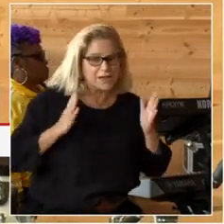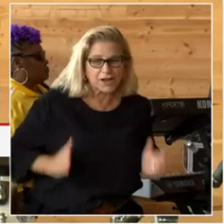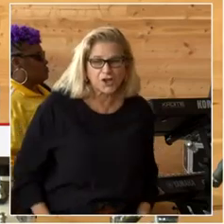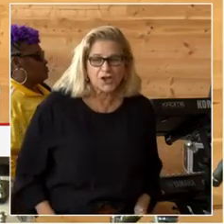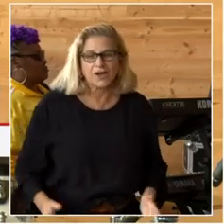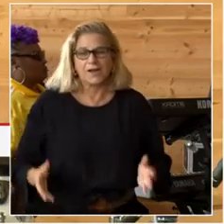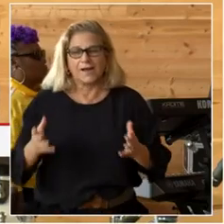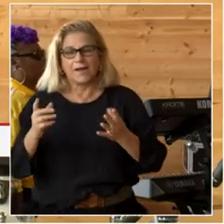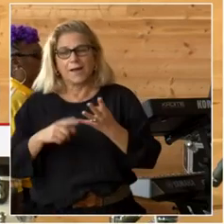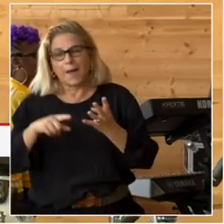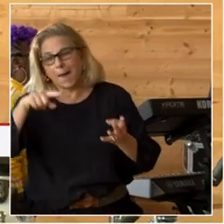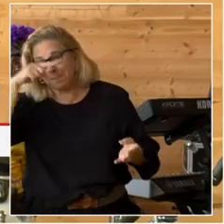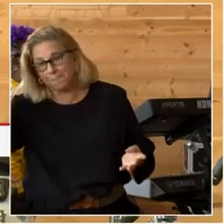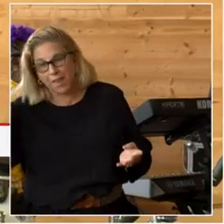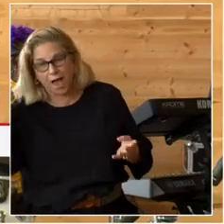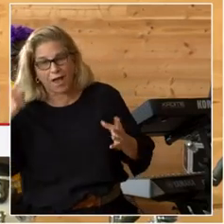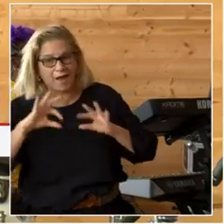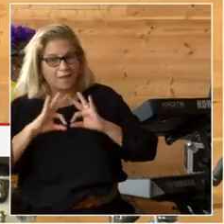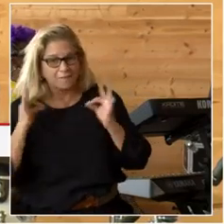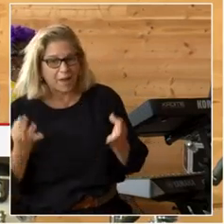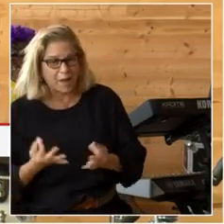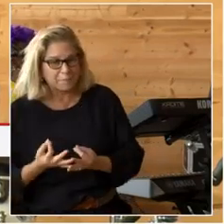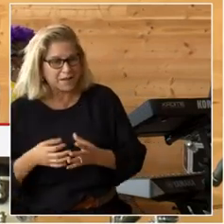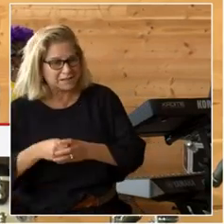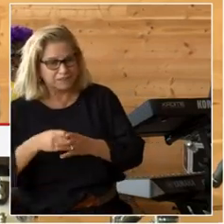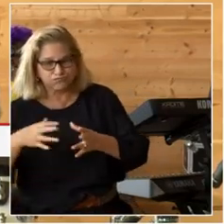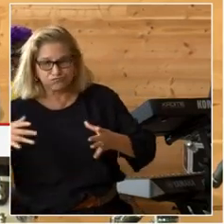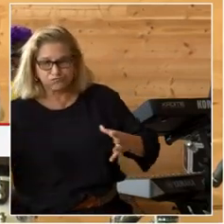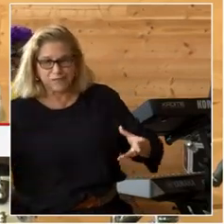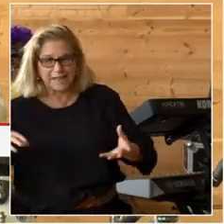are increasing their wealth.